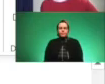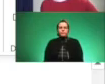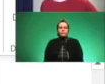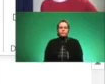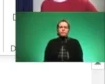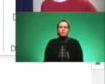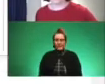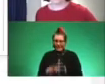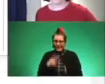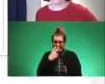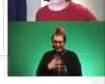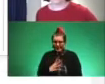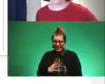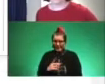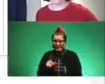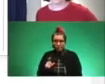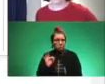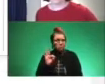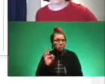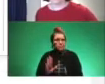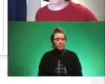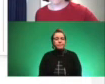Is that coming through all right there? Looks great.